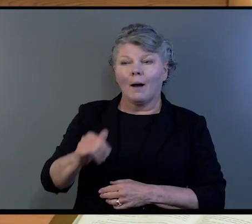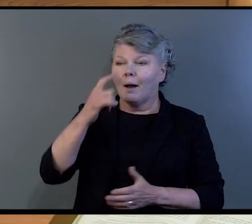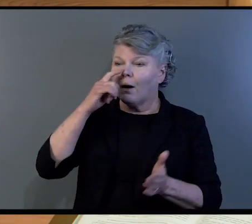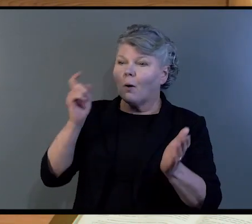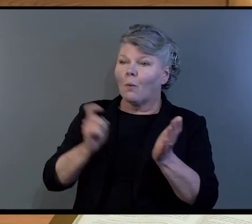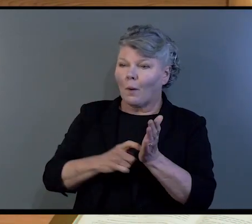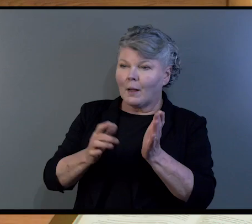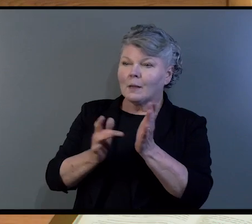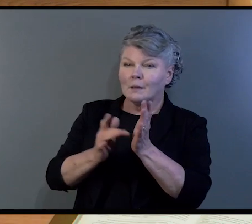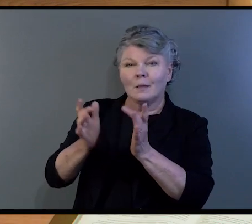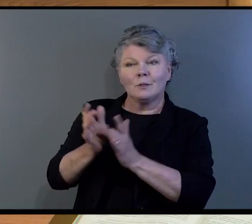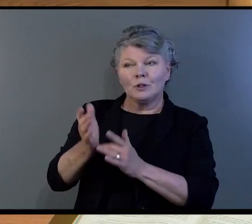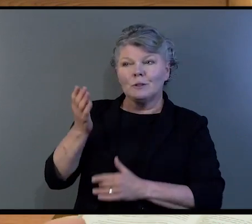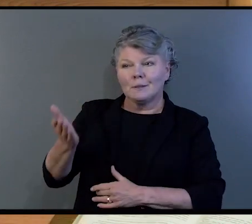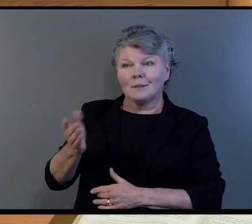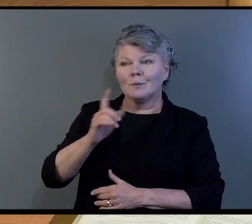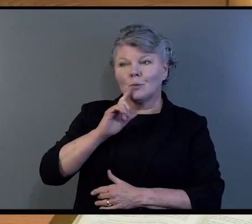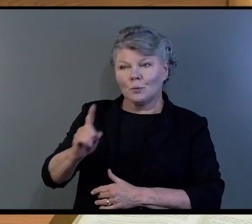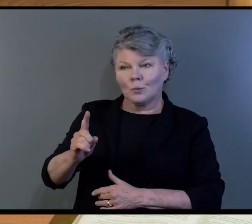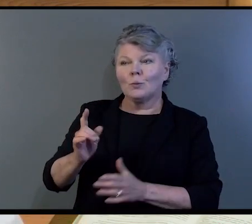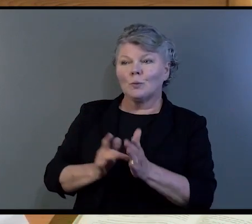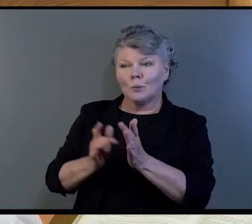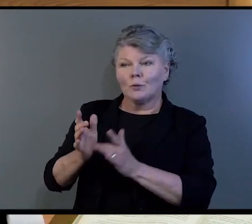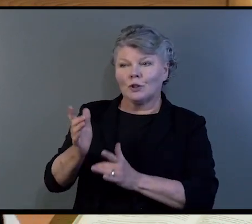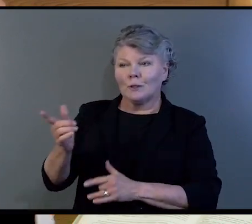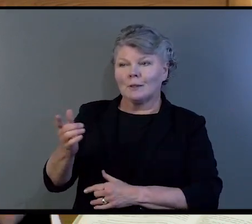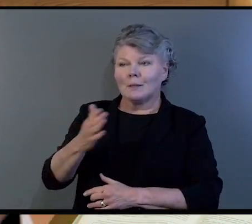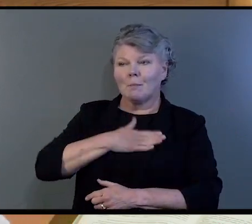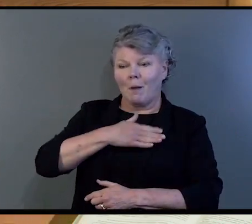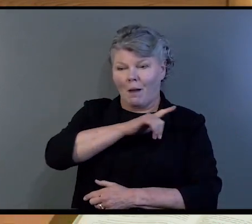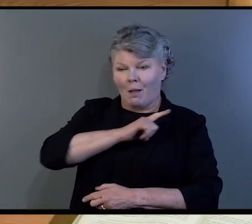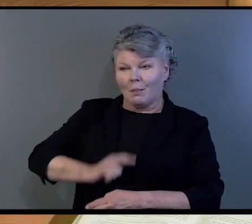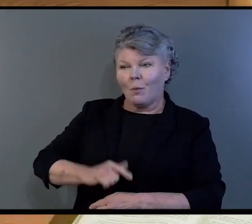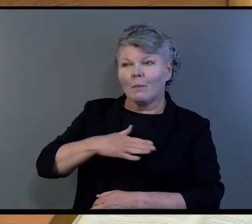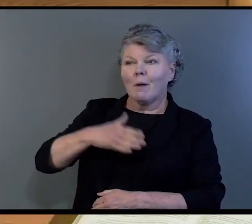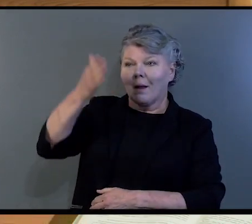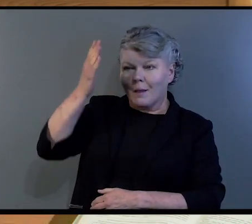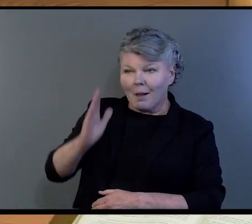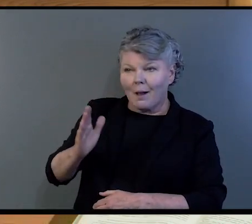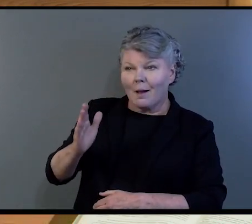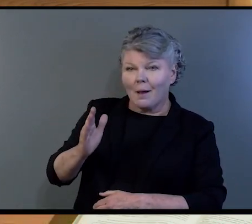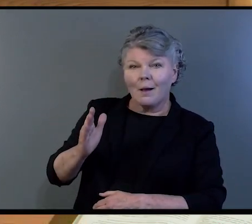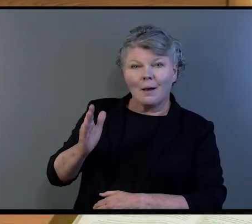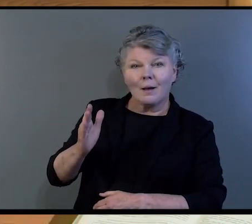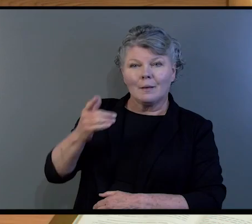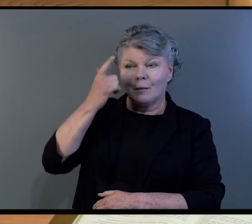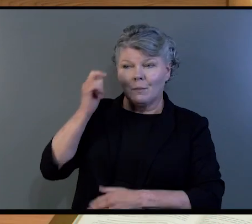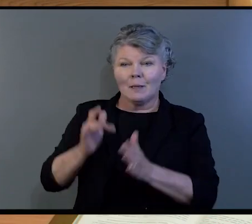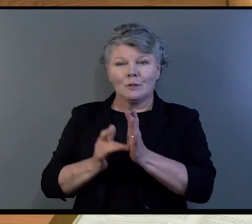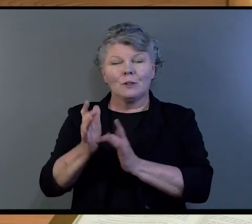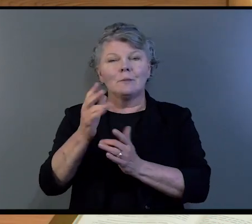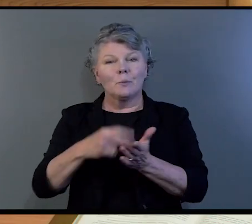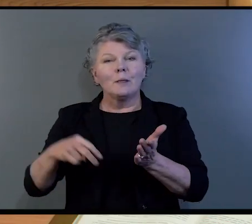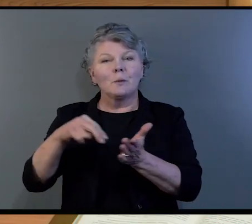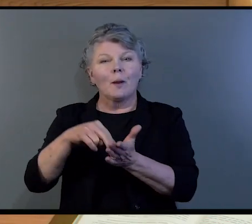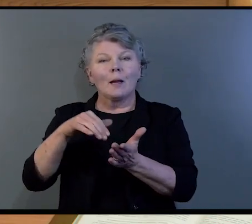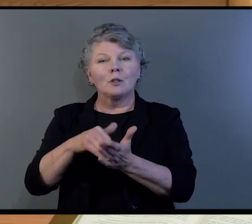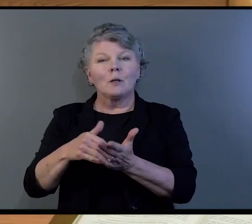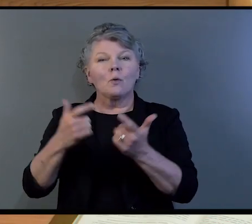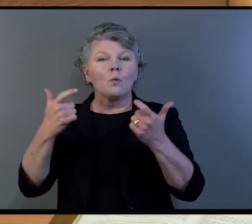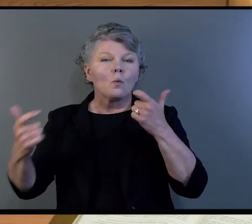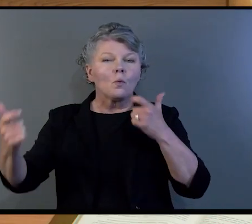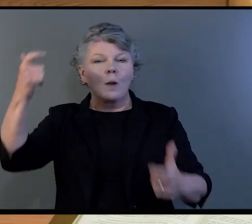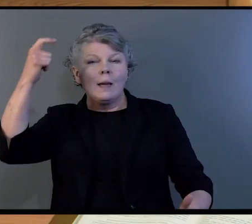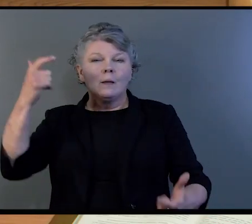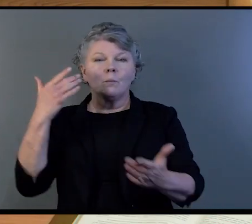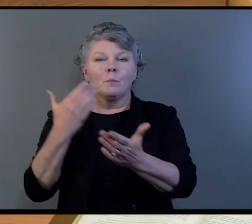he recognizes Jesus for who he is. He says, "My Lord and my God," because Jesus' resurrection is the greatest proof